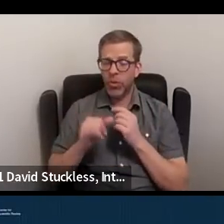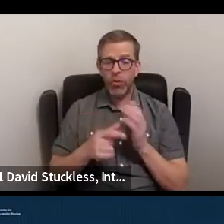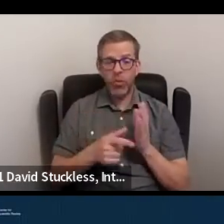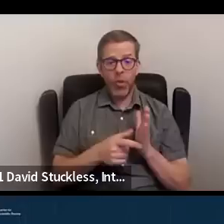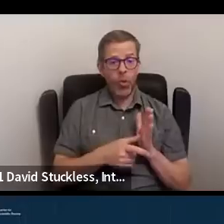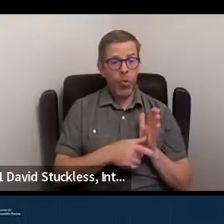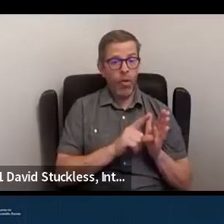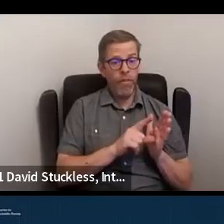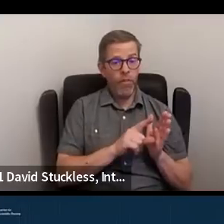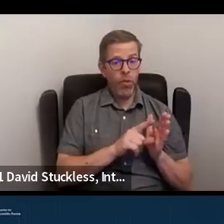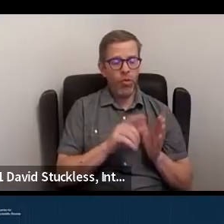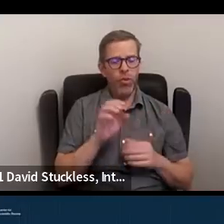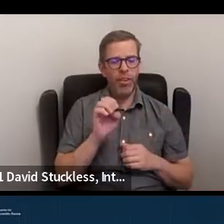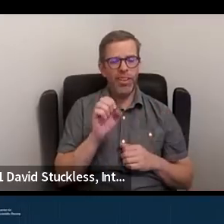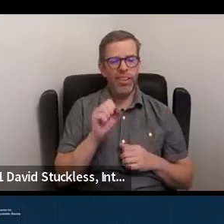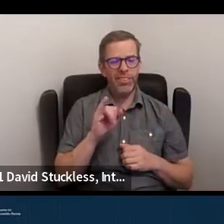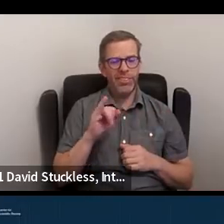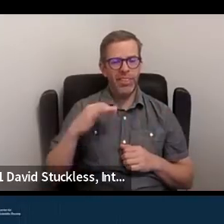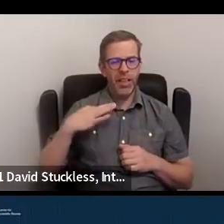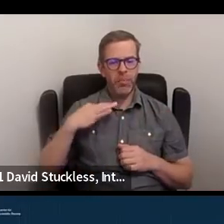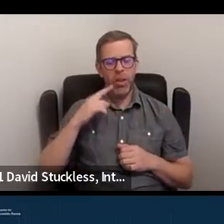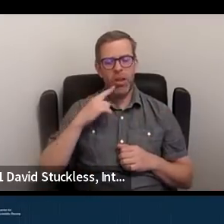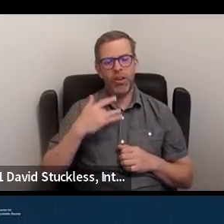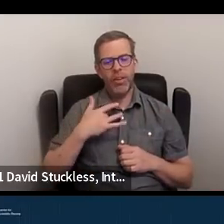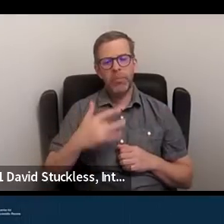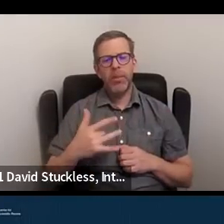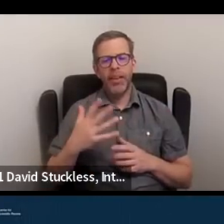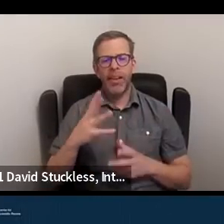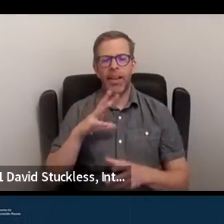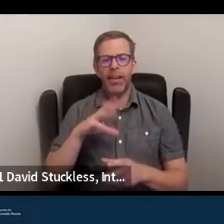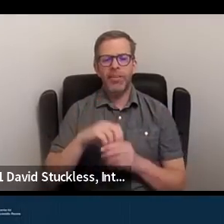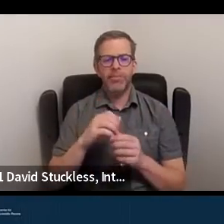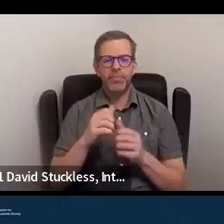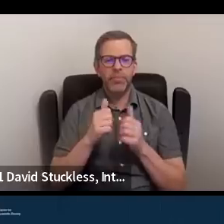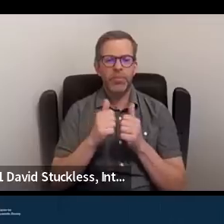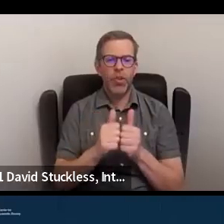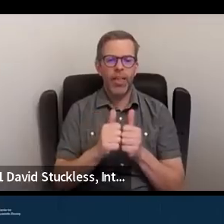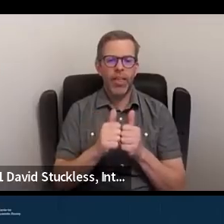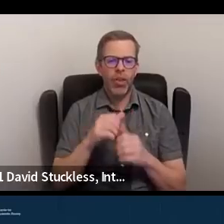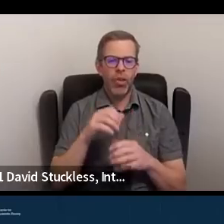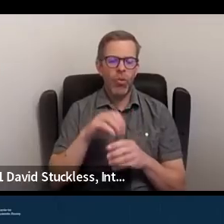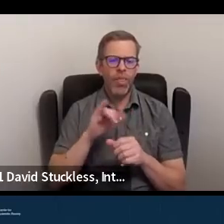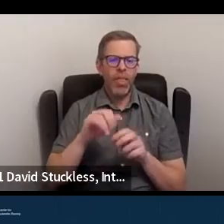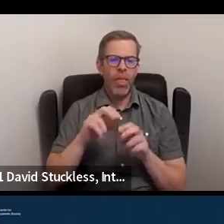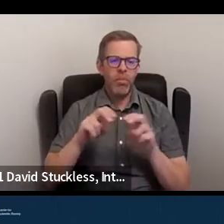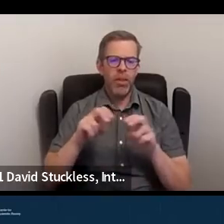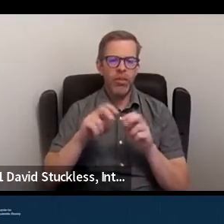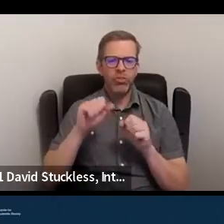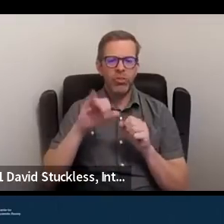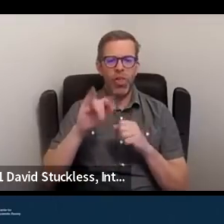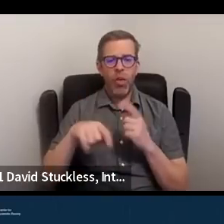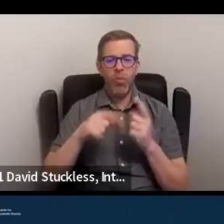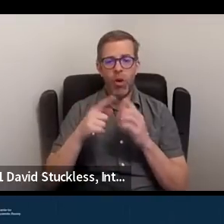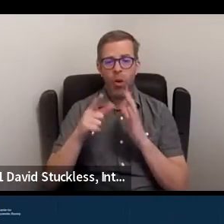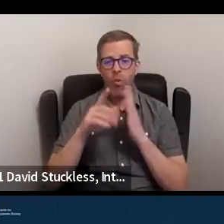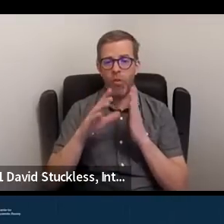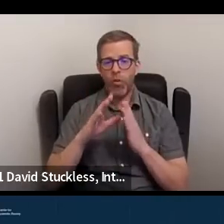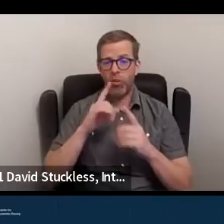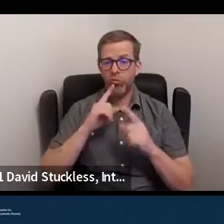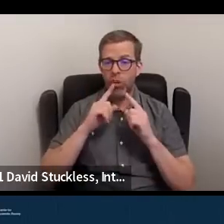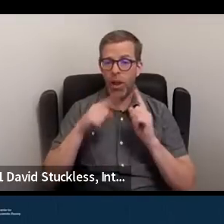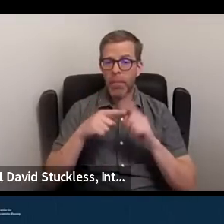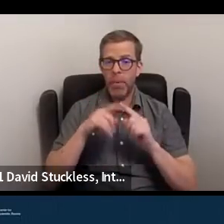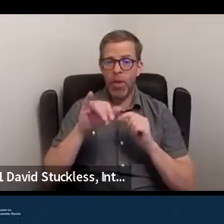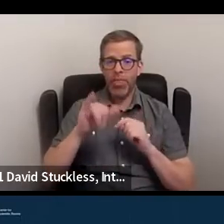review, ESI applications are typically clustered together within a panel so that when the reviewers are talking about